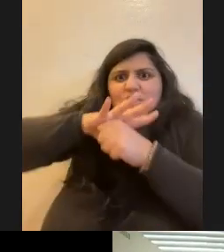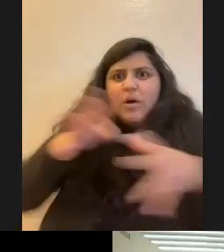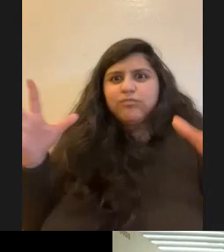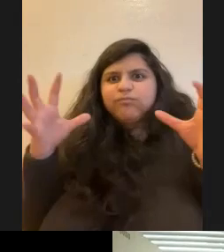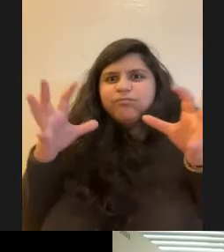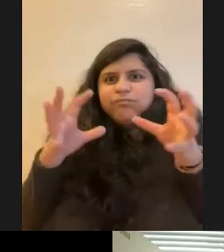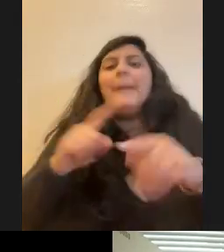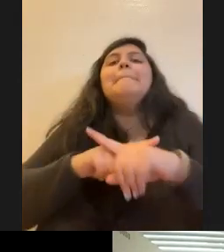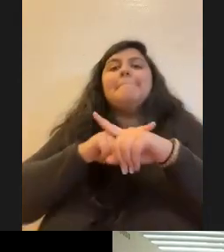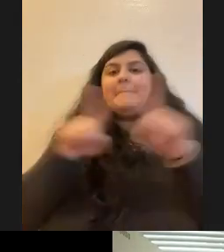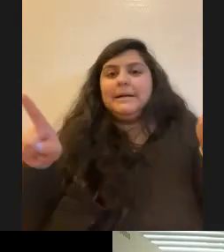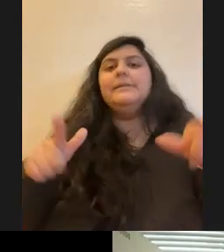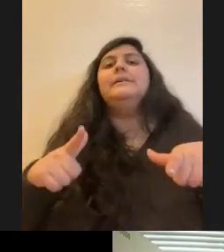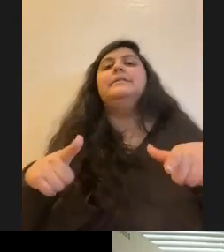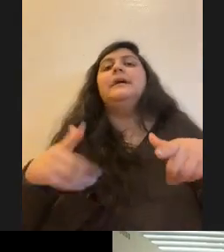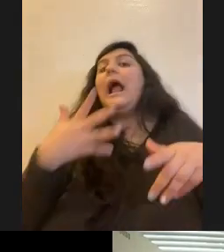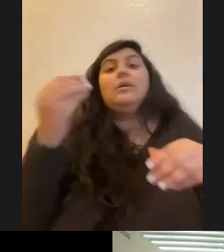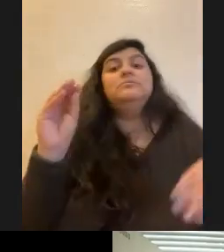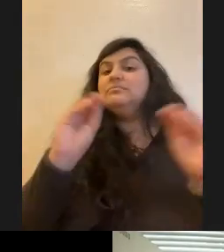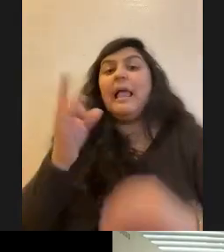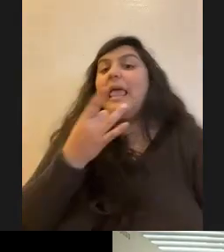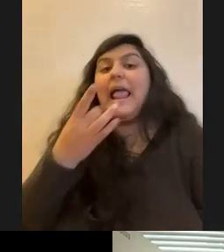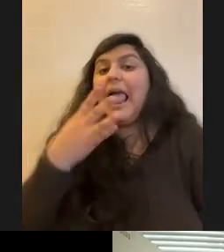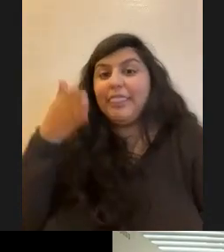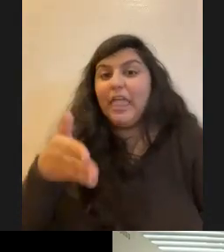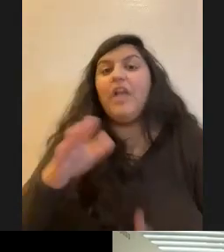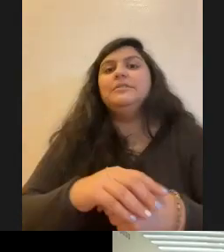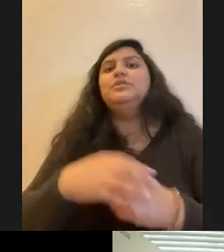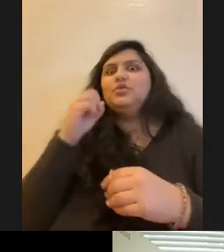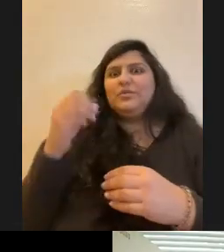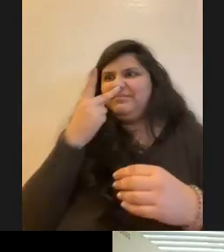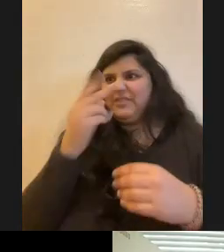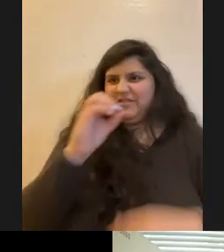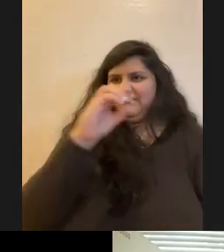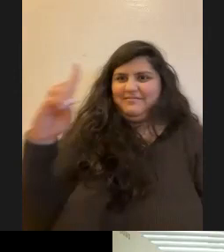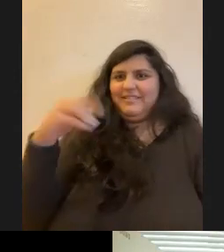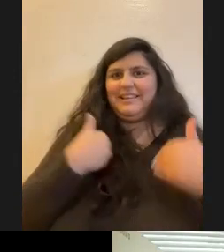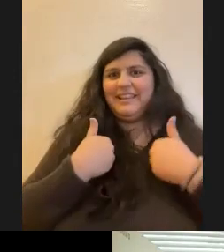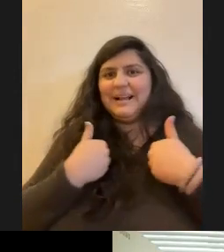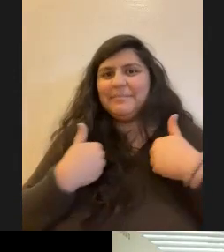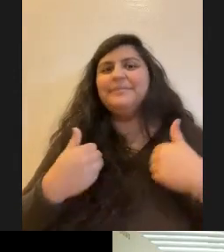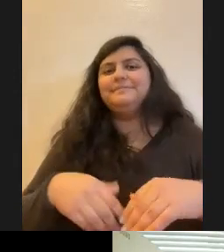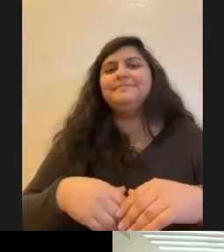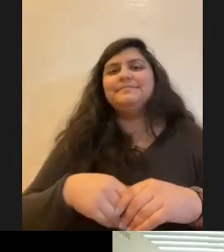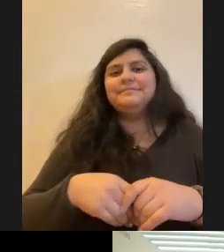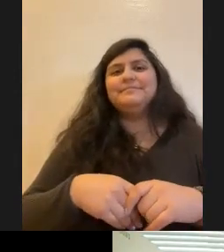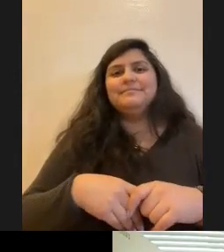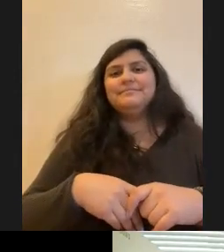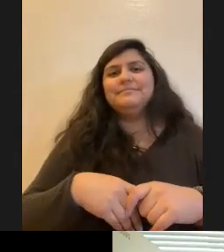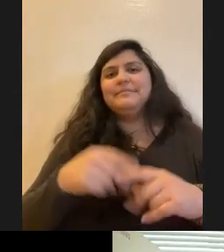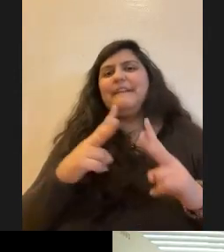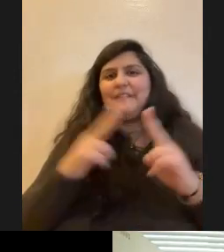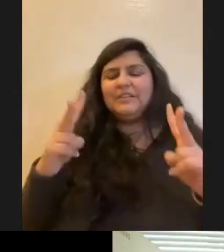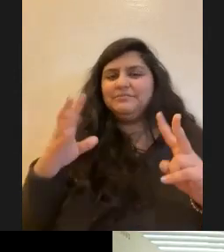you get these really, and there's no light down there, so you get these really odd looking animals that have so like really